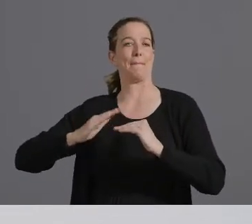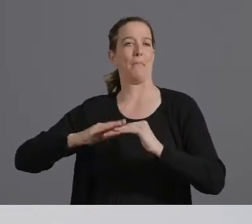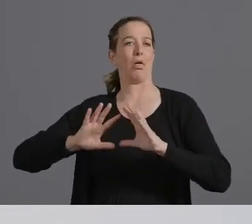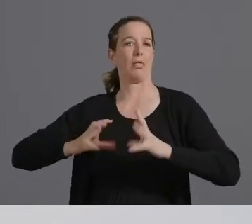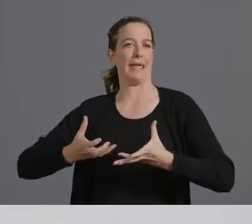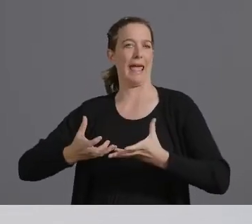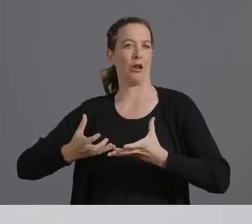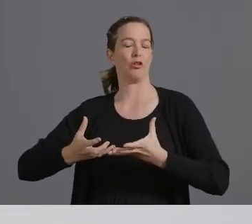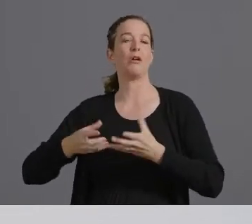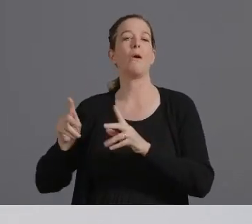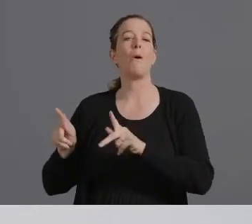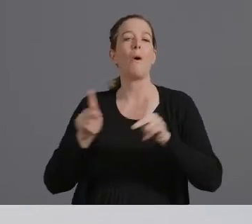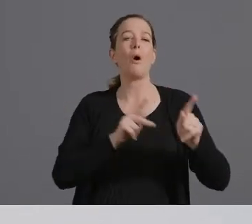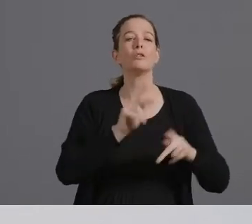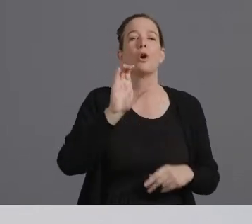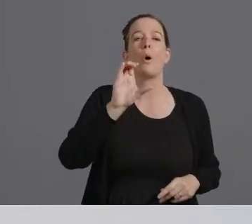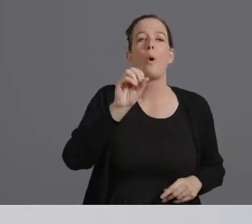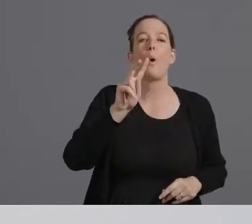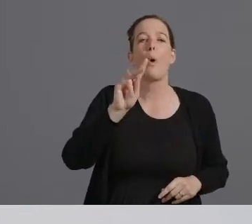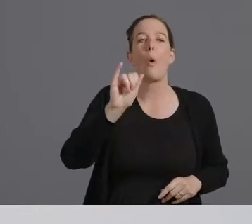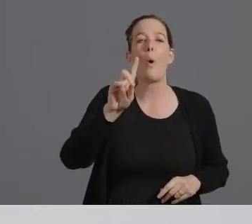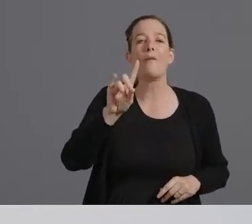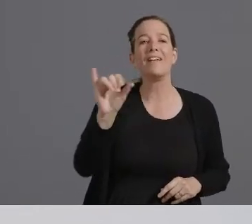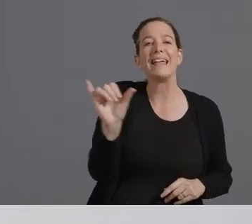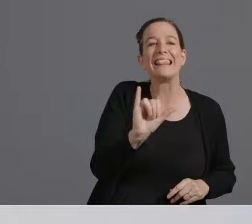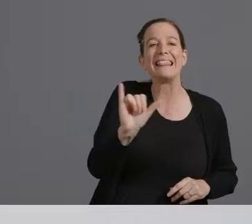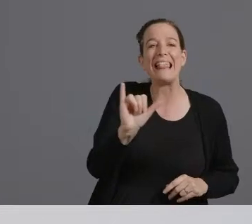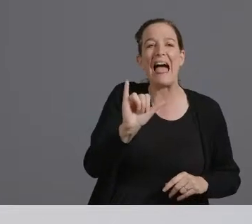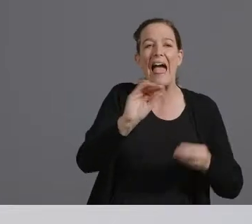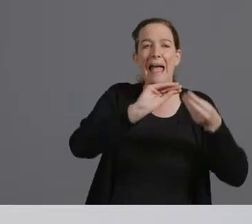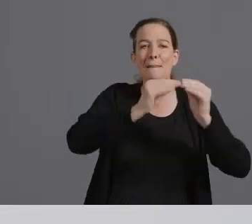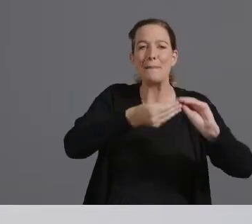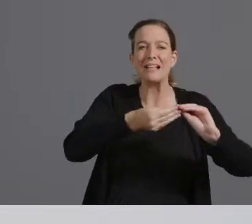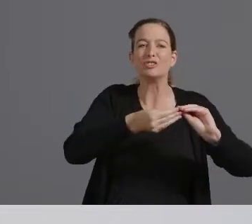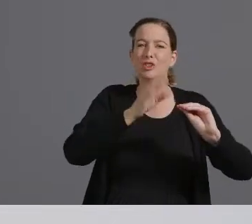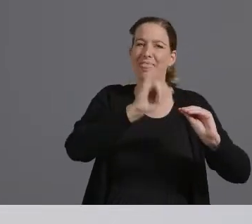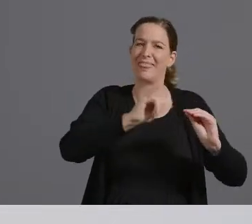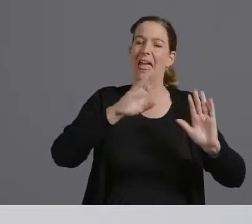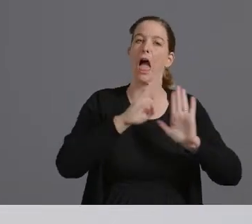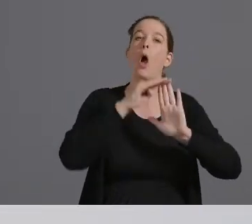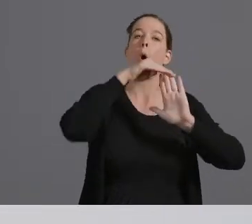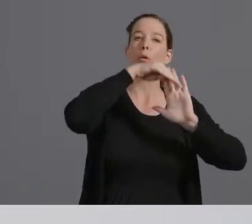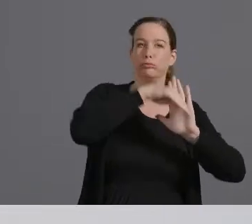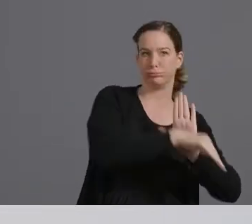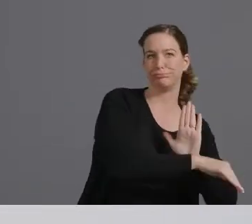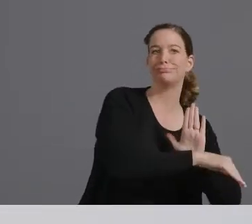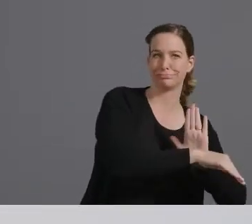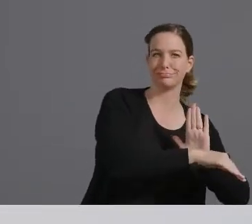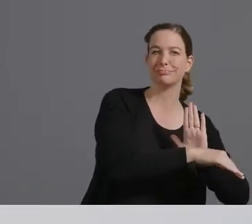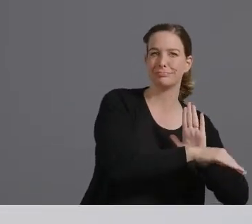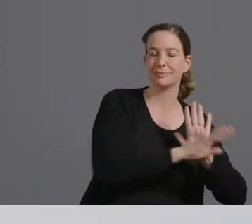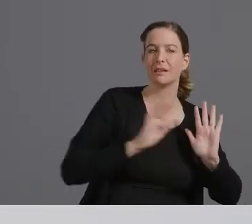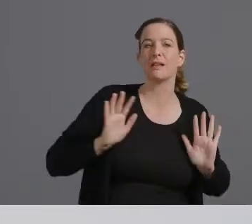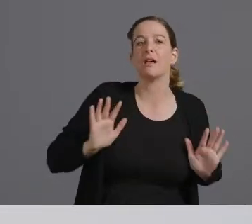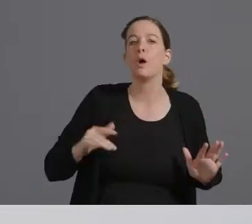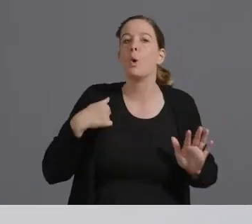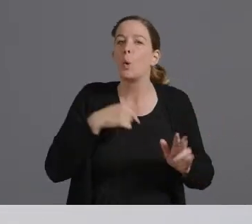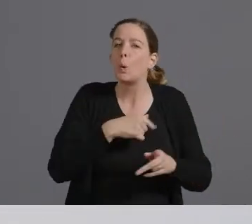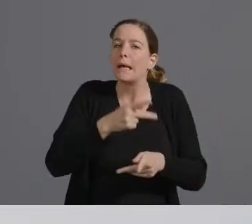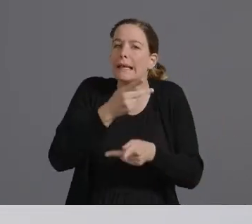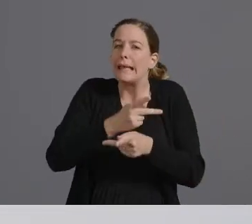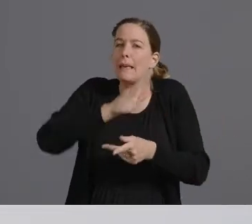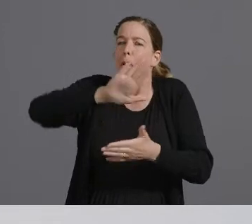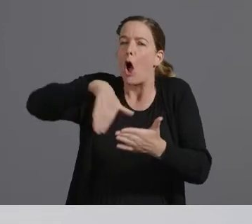COVID-like illness metric has gone down significantly. We are keeping all mitigation strategies in place except